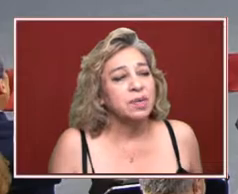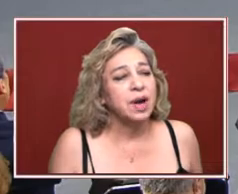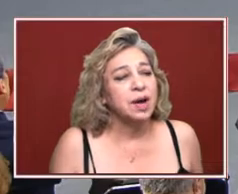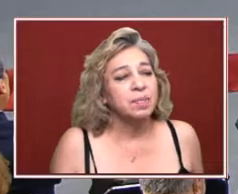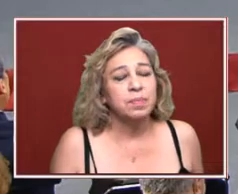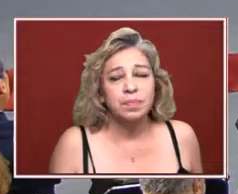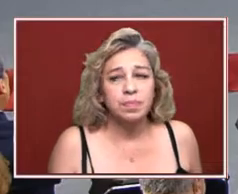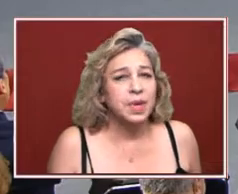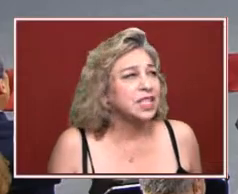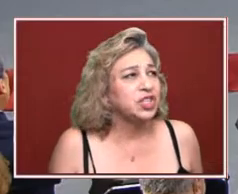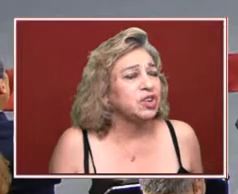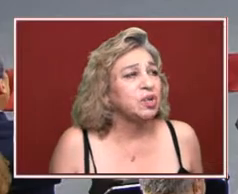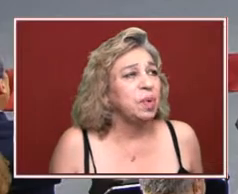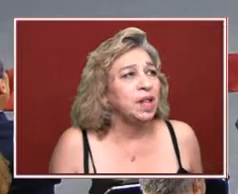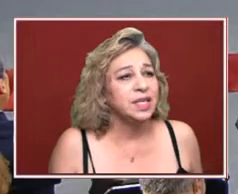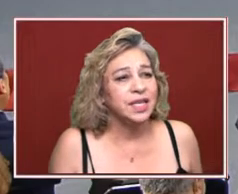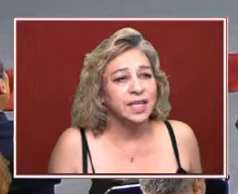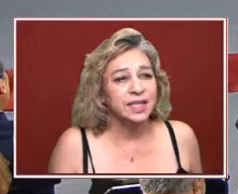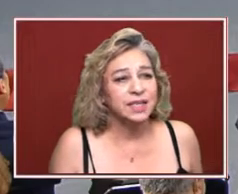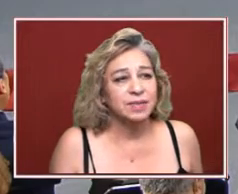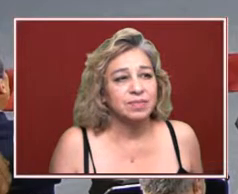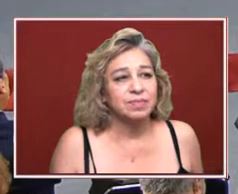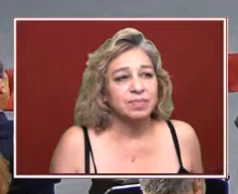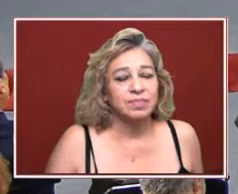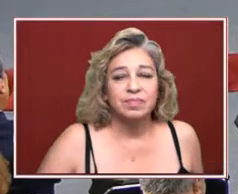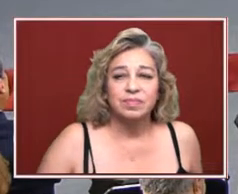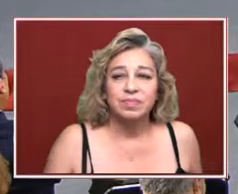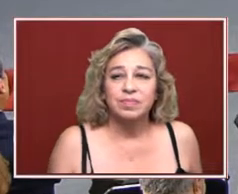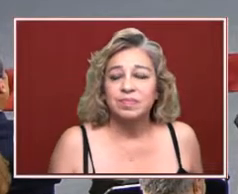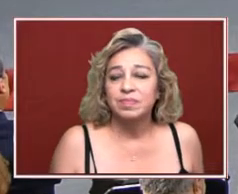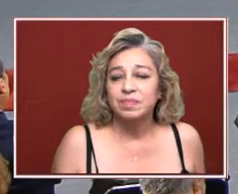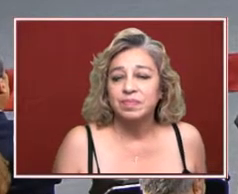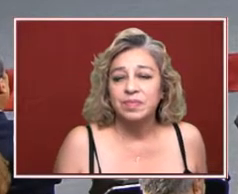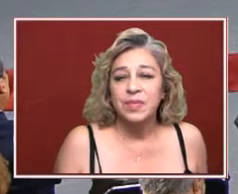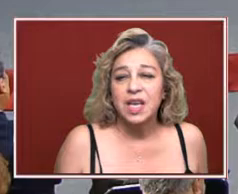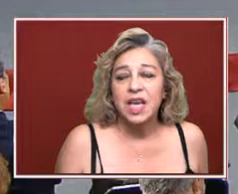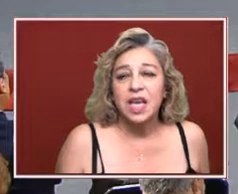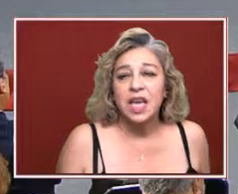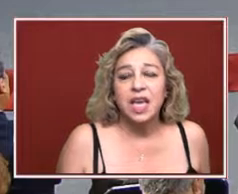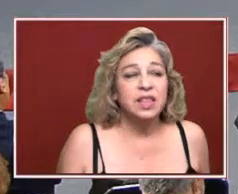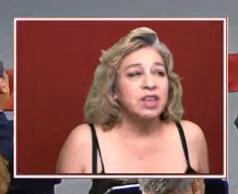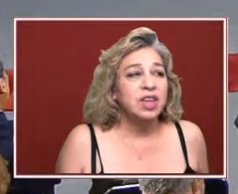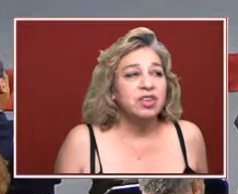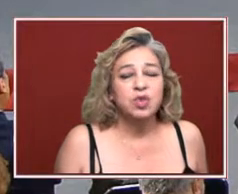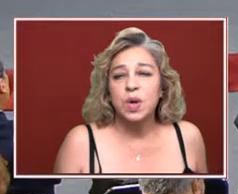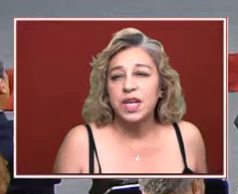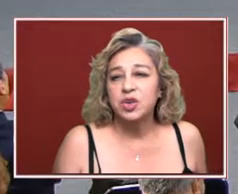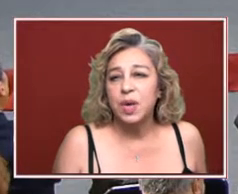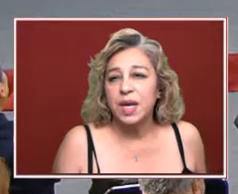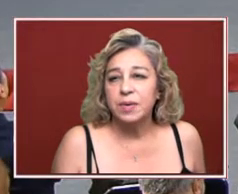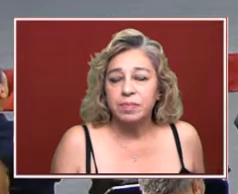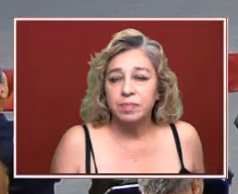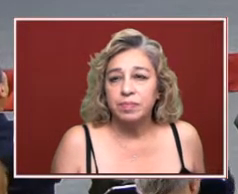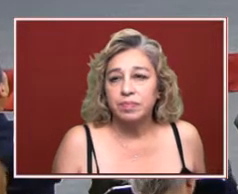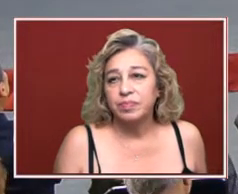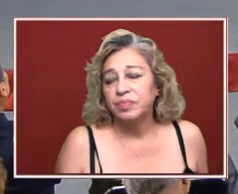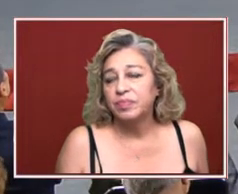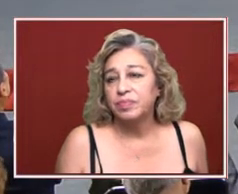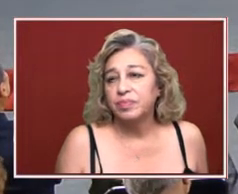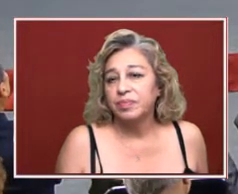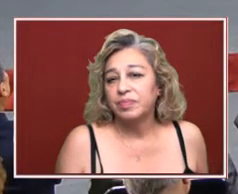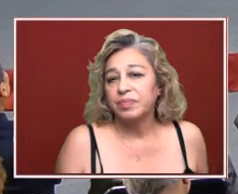for external politics? En el 2020. In the year 2020. En la mañana tuvimos